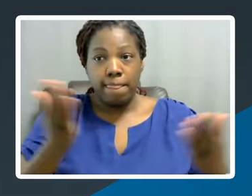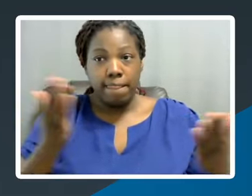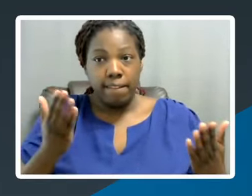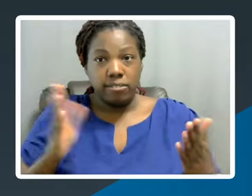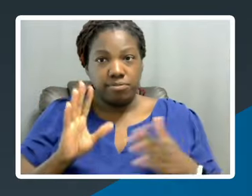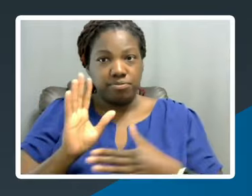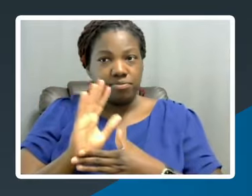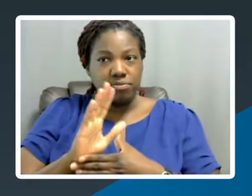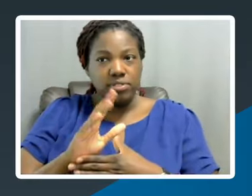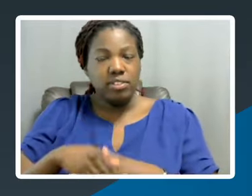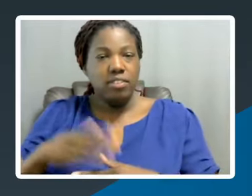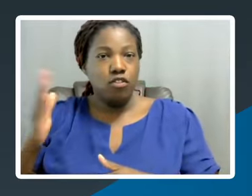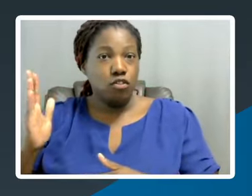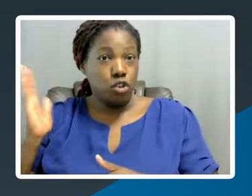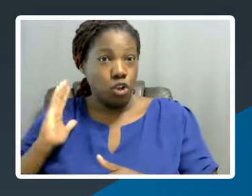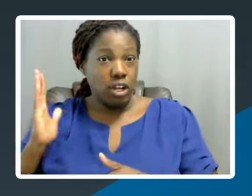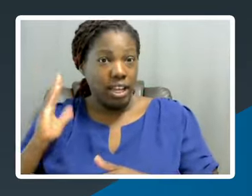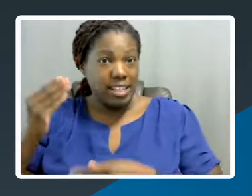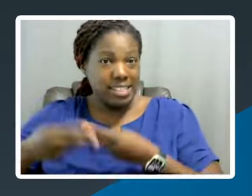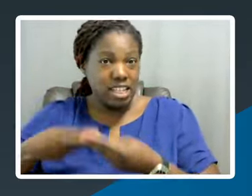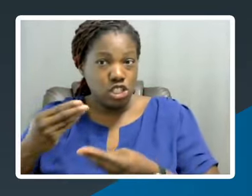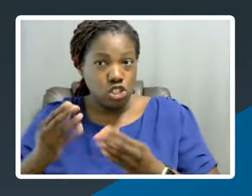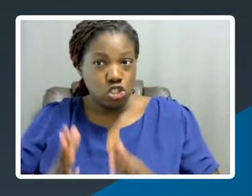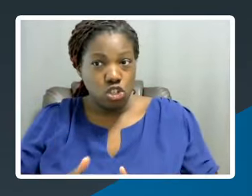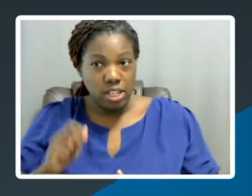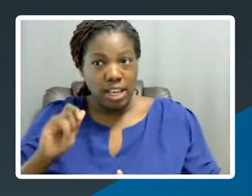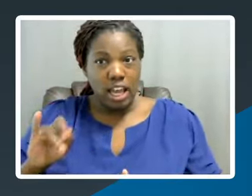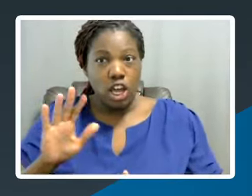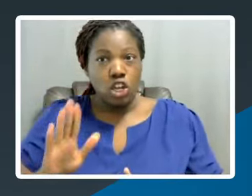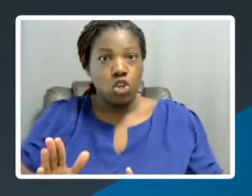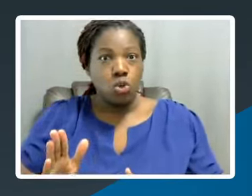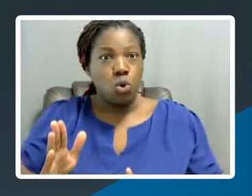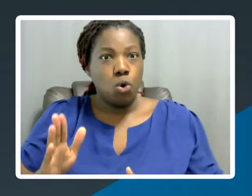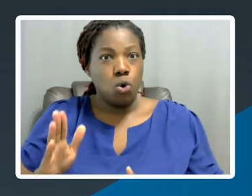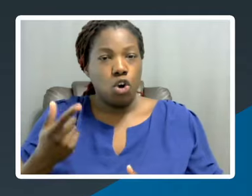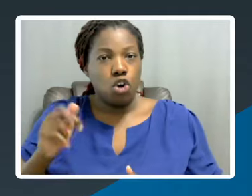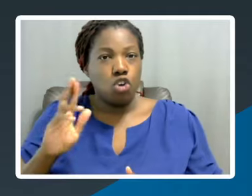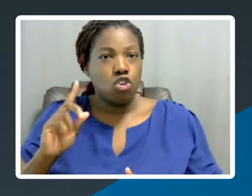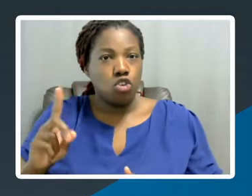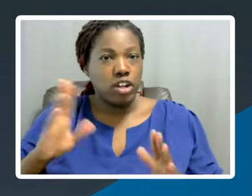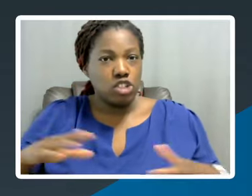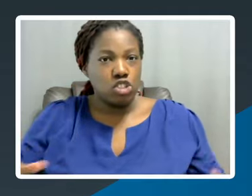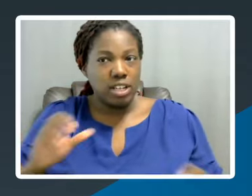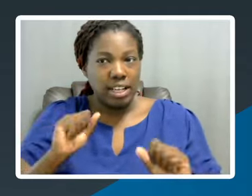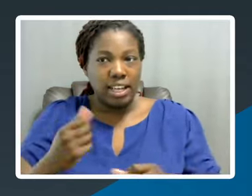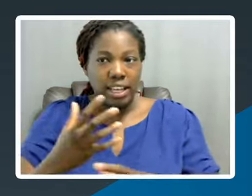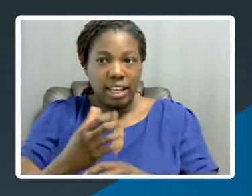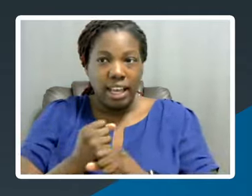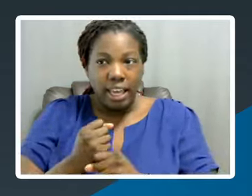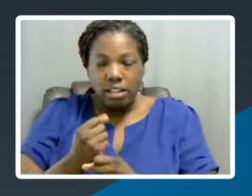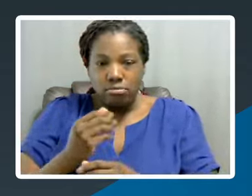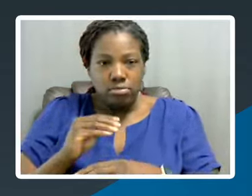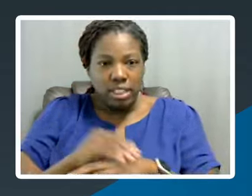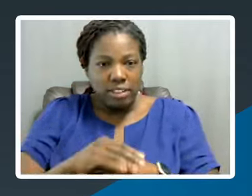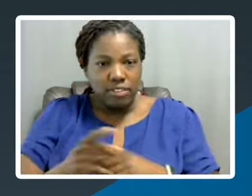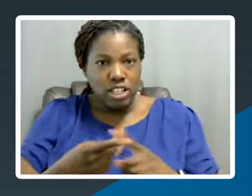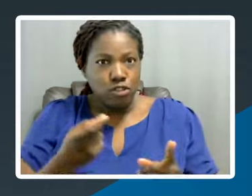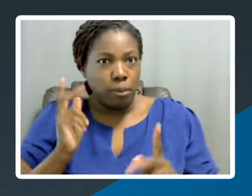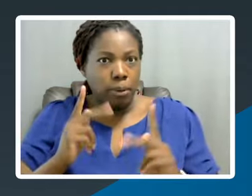ancestors and creates AI so your great-great-grandchildren can get advice from their great-grandparents who they never had a chance to meet in real